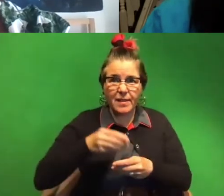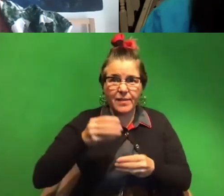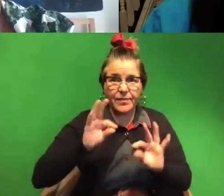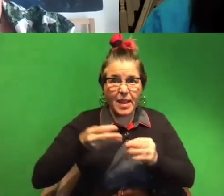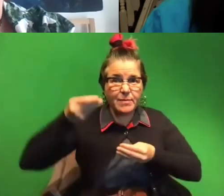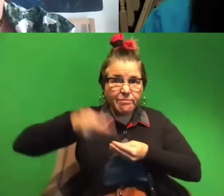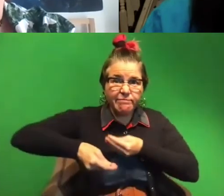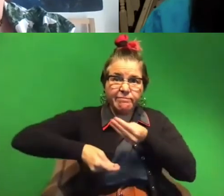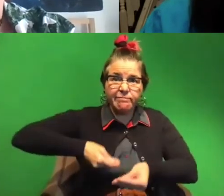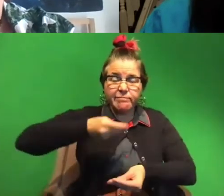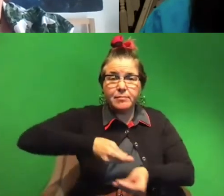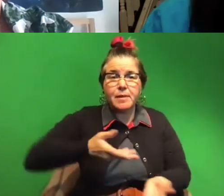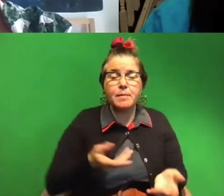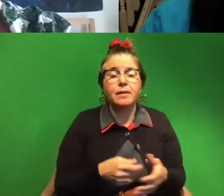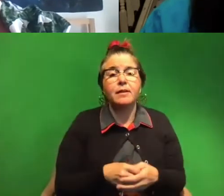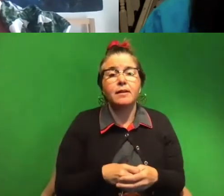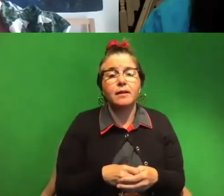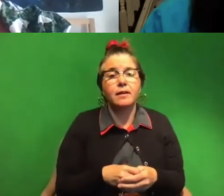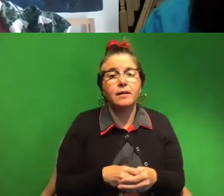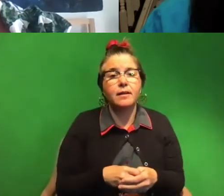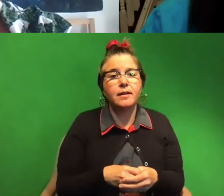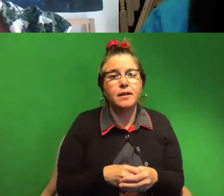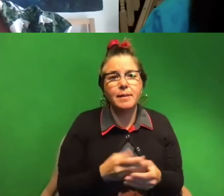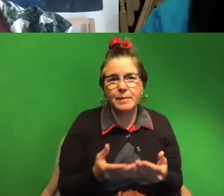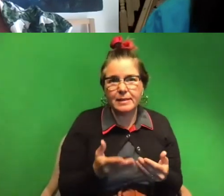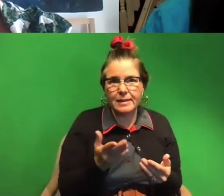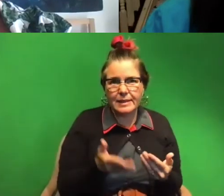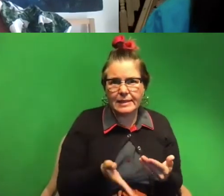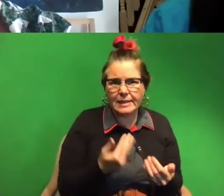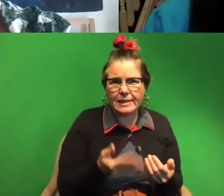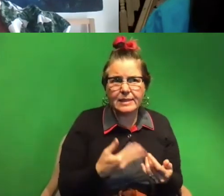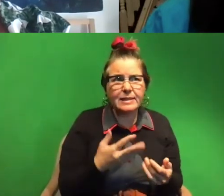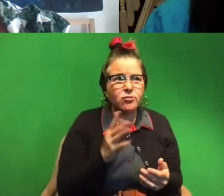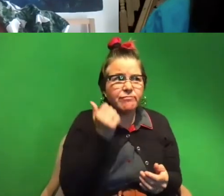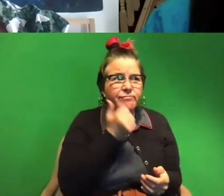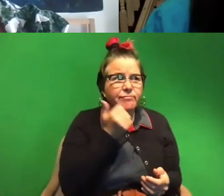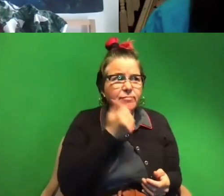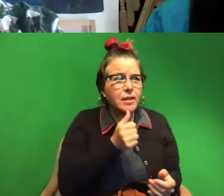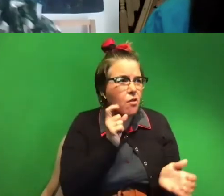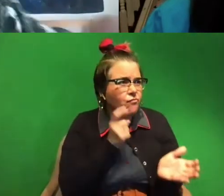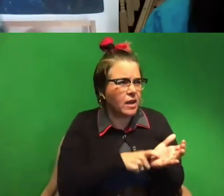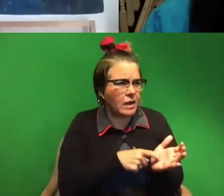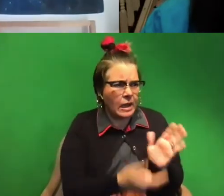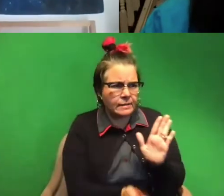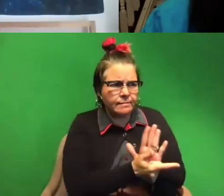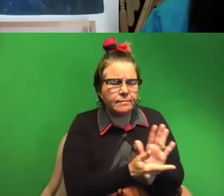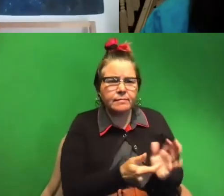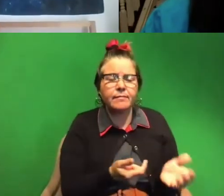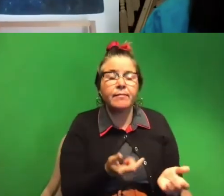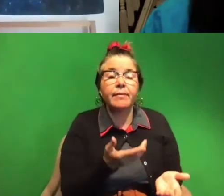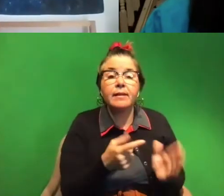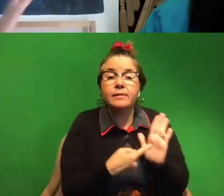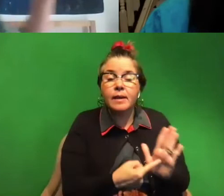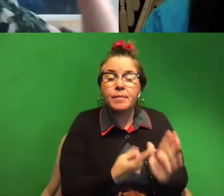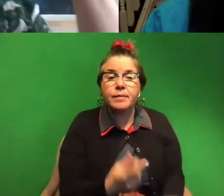generations, it can be deceivingly easy to go about your day and not recognize and not realize. Things like